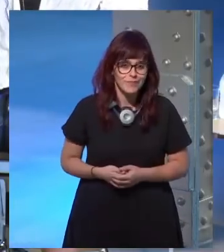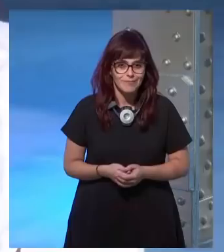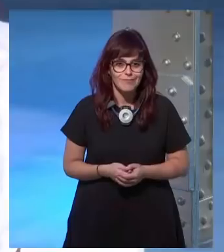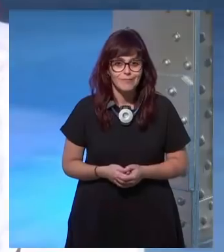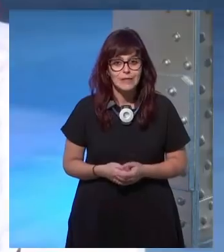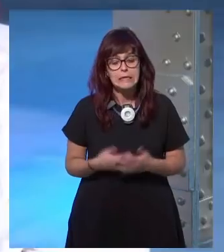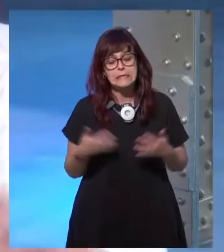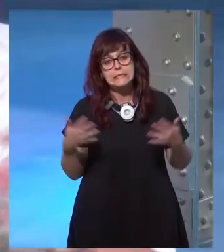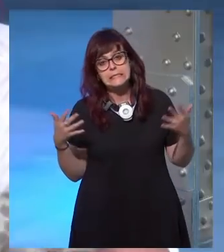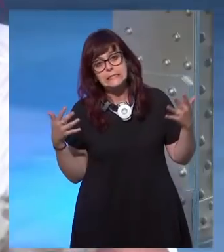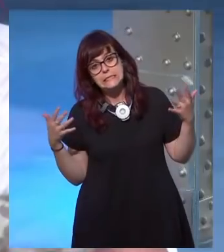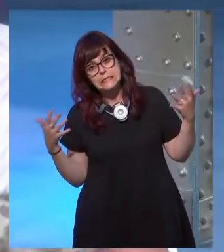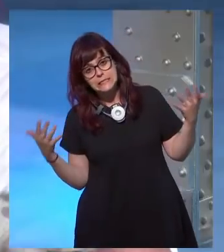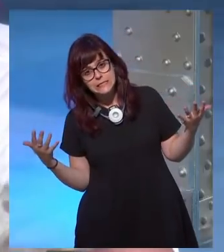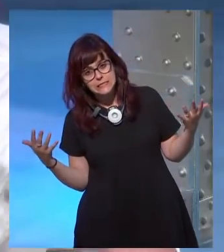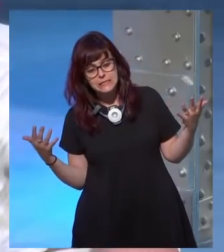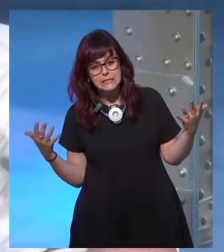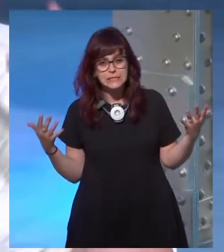I